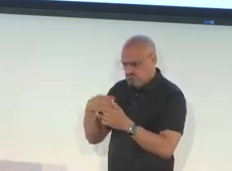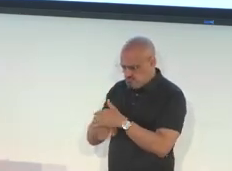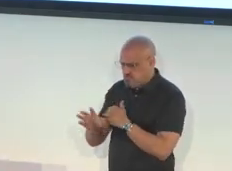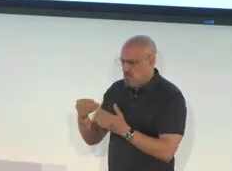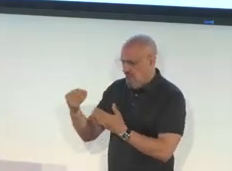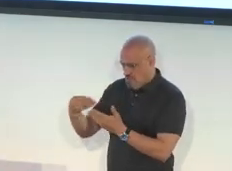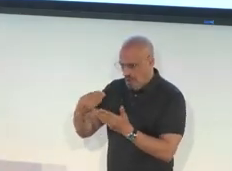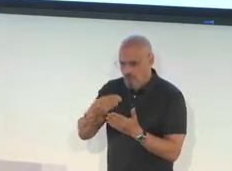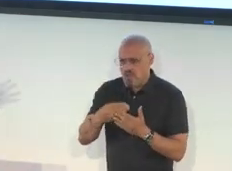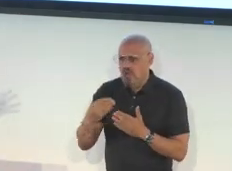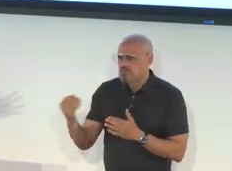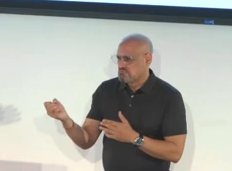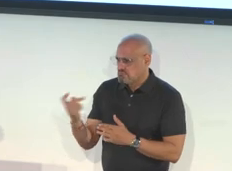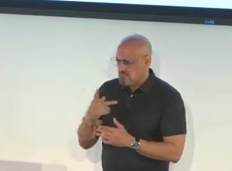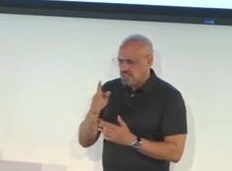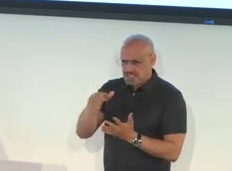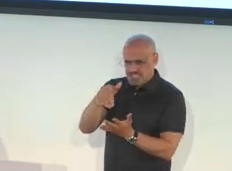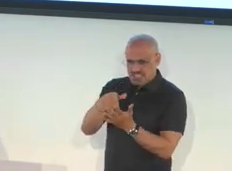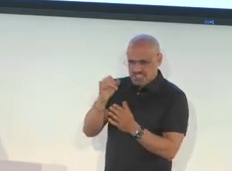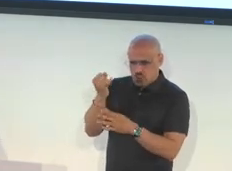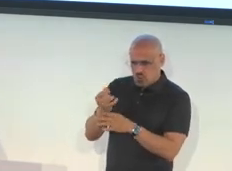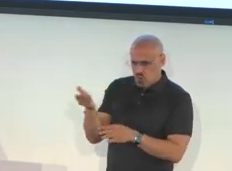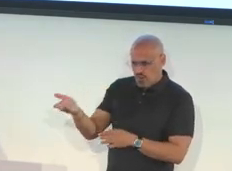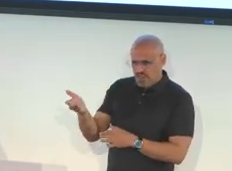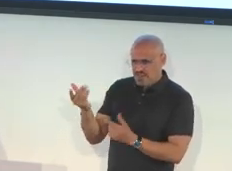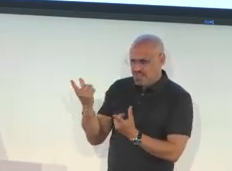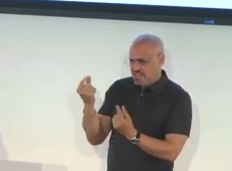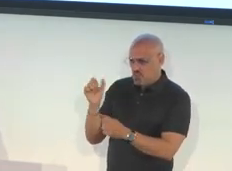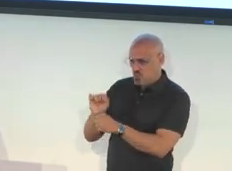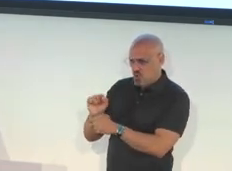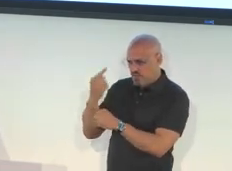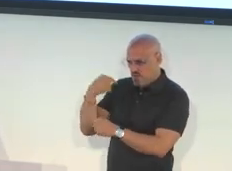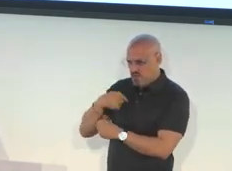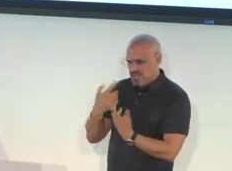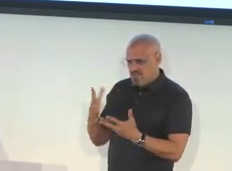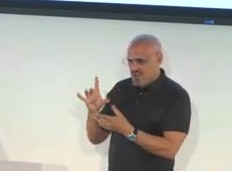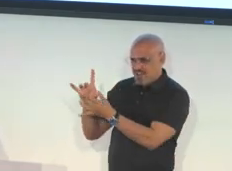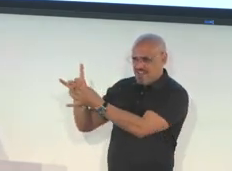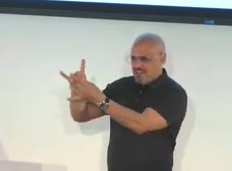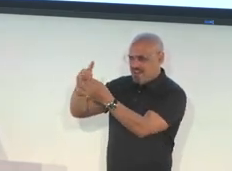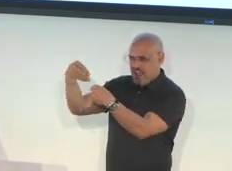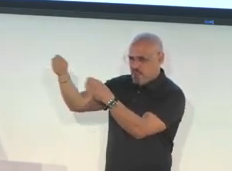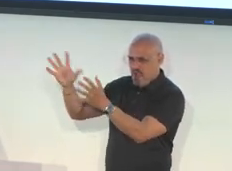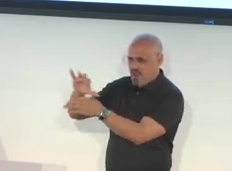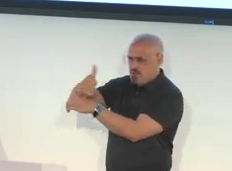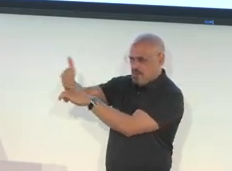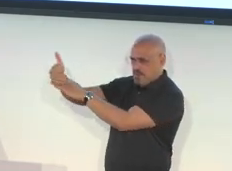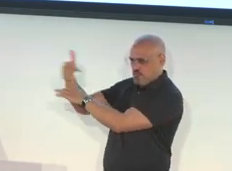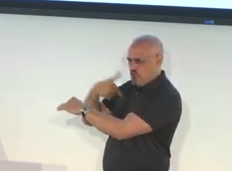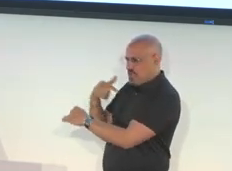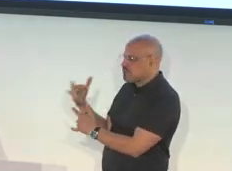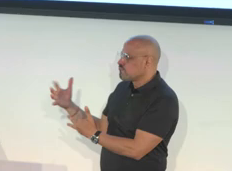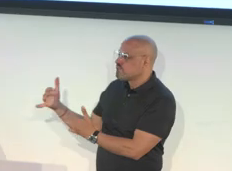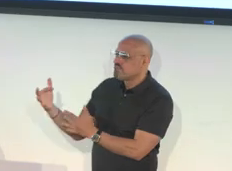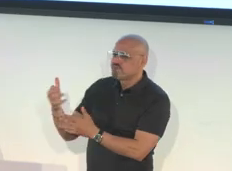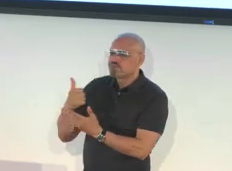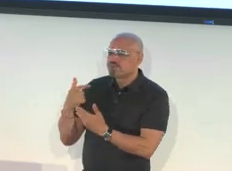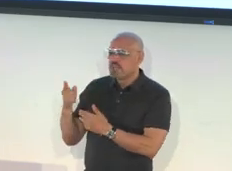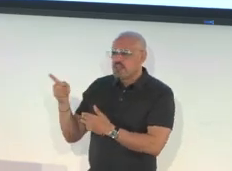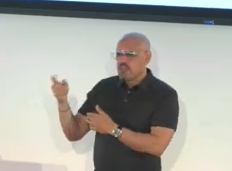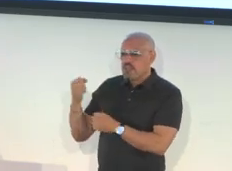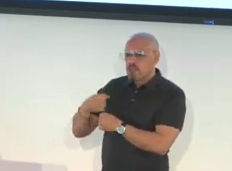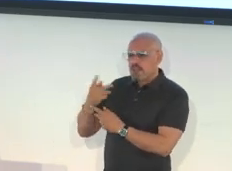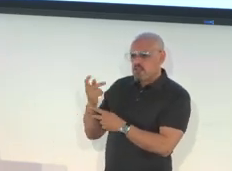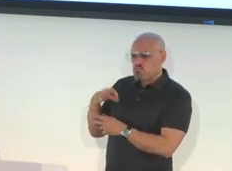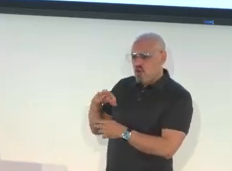out, get everything. It's a centralized institution. They've done all the hard work for me. They've connected to the buyers, everything like that. They're going to do the markup and the profit, and